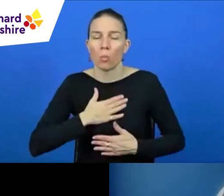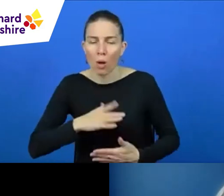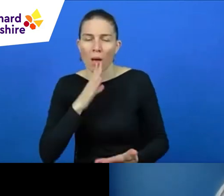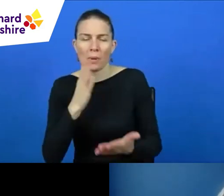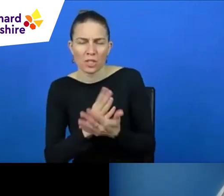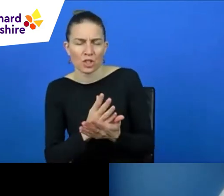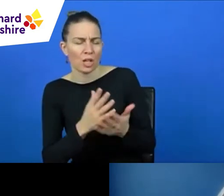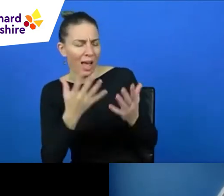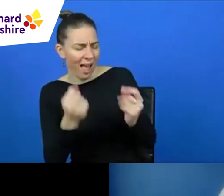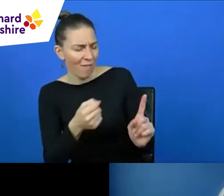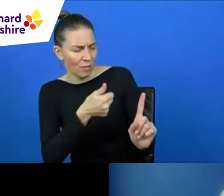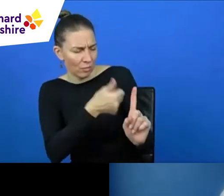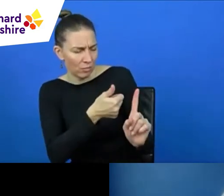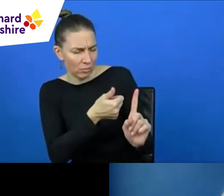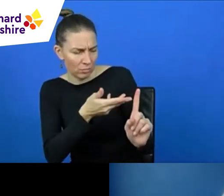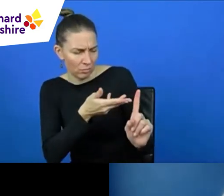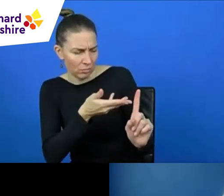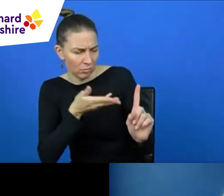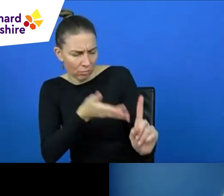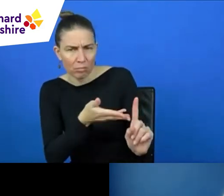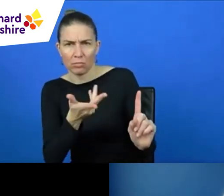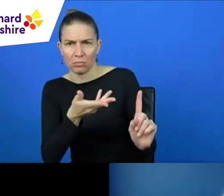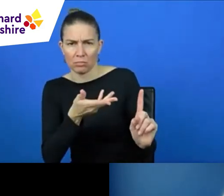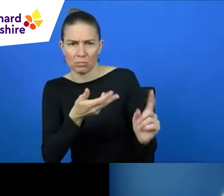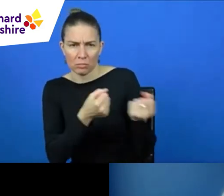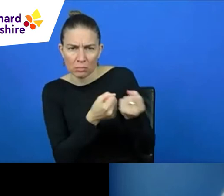etc. But these are not tricky